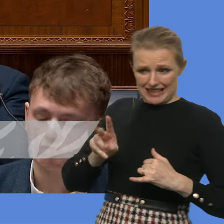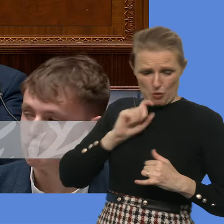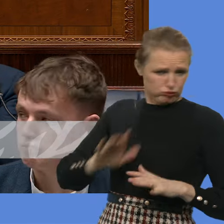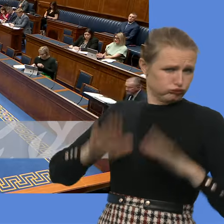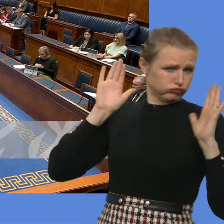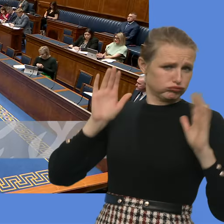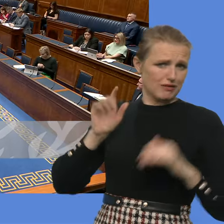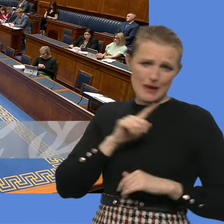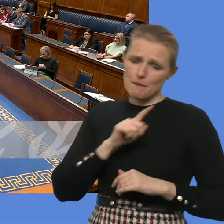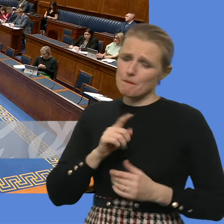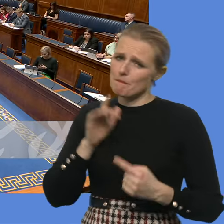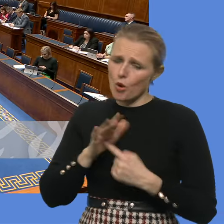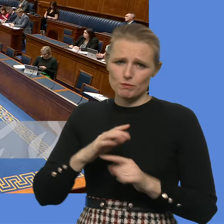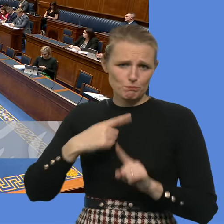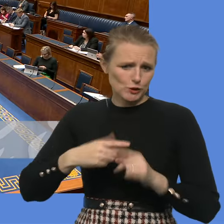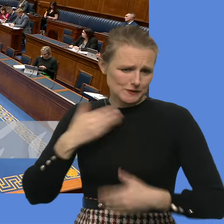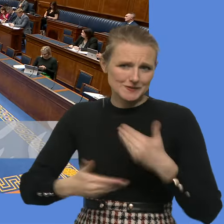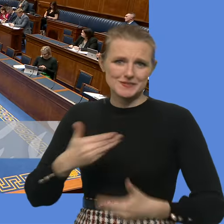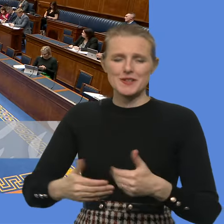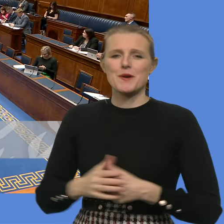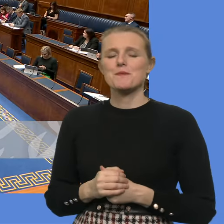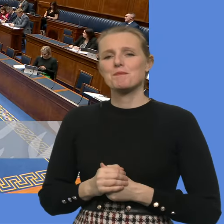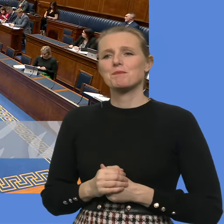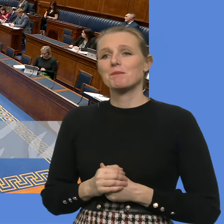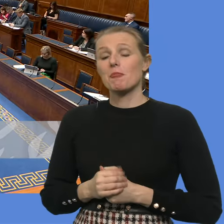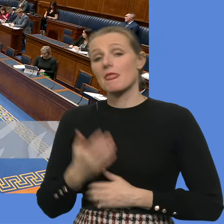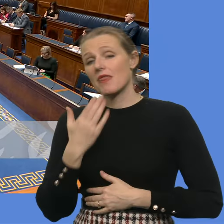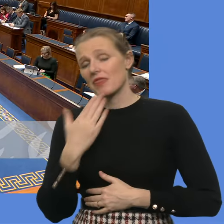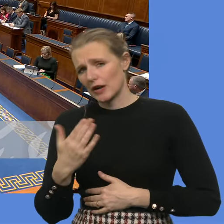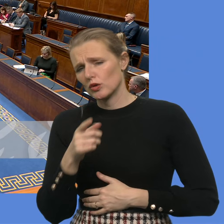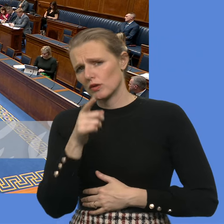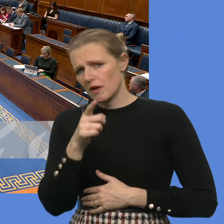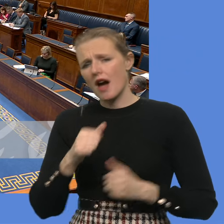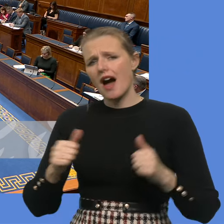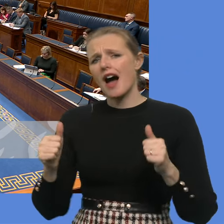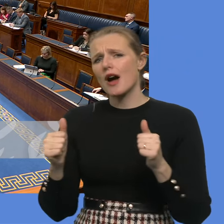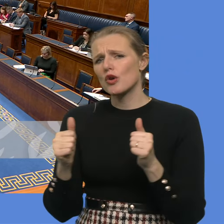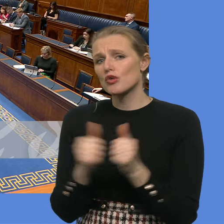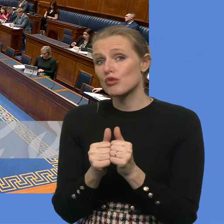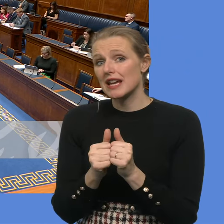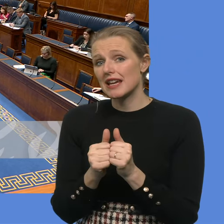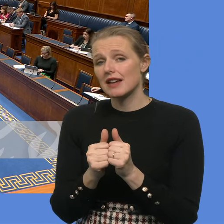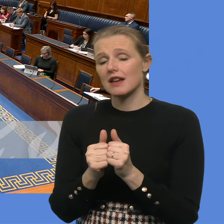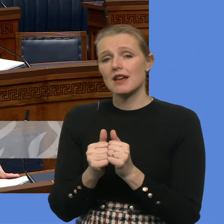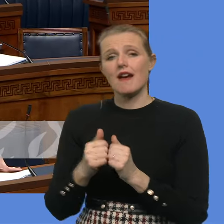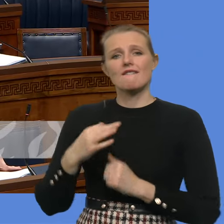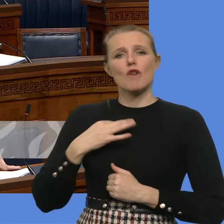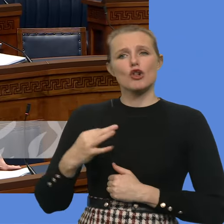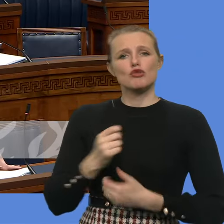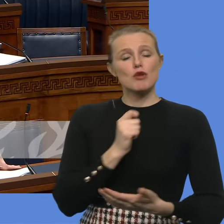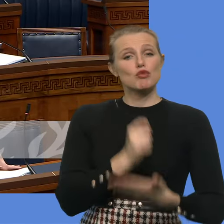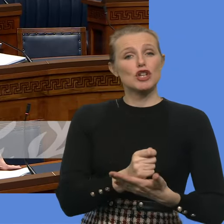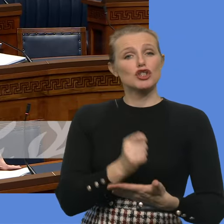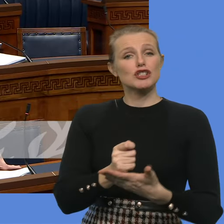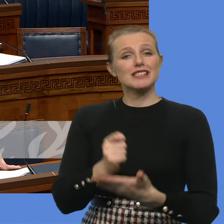Eastwood. Thank you, Mr. Speaker. Does the Minister agree with me that it is inappropriate to continue with the voluntary redundancy scheme